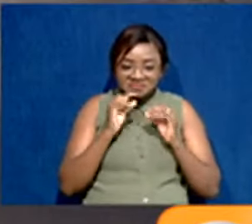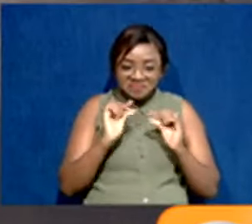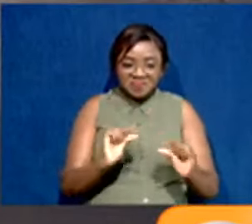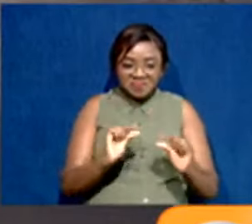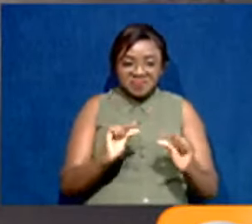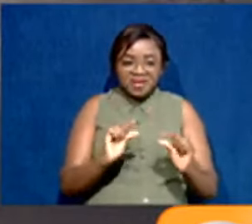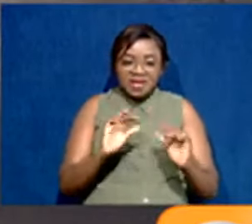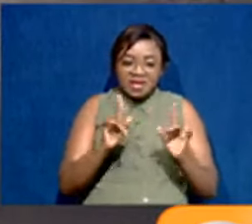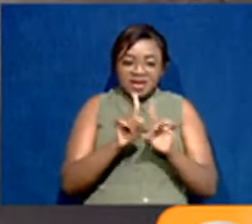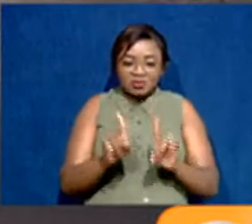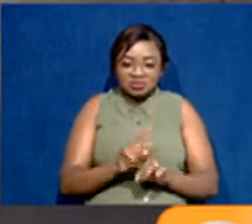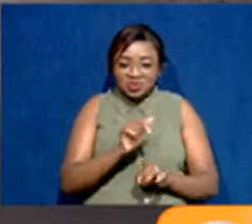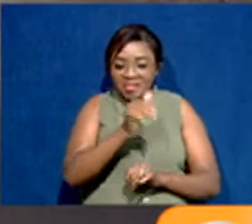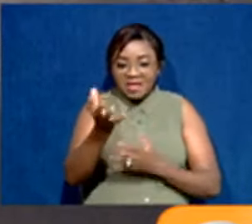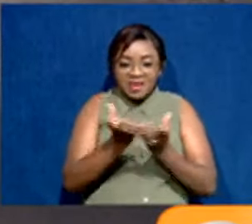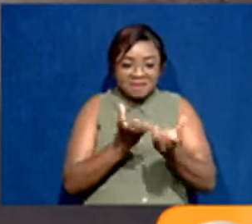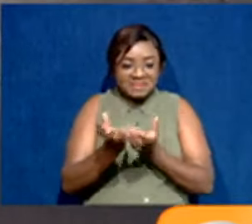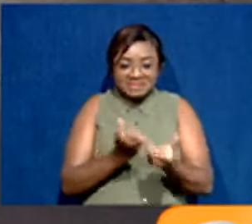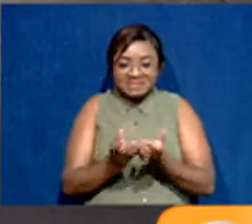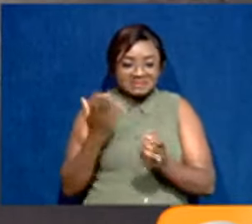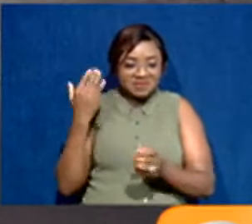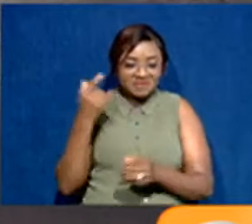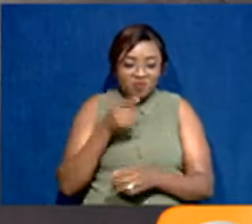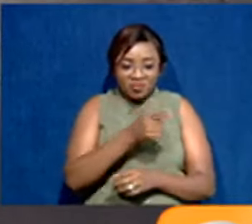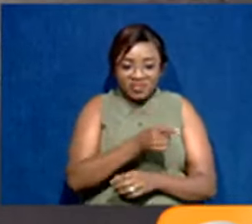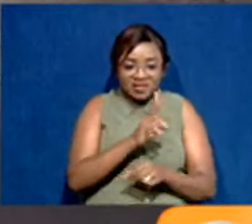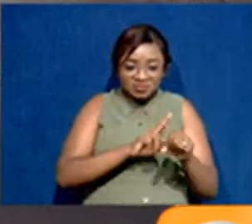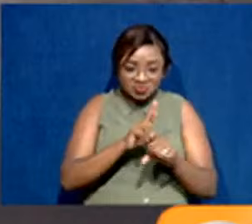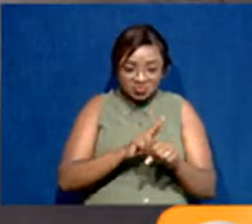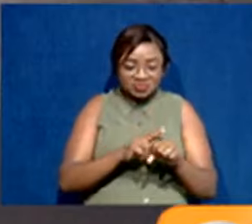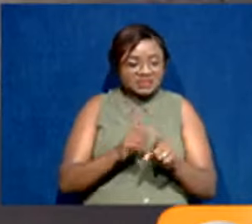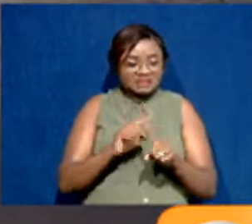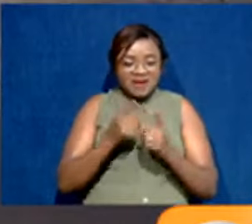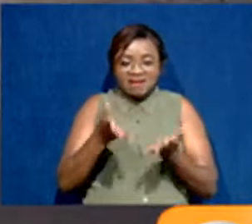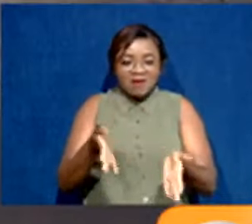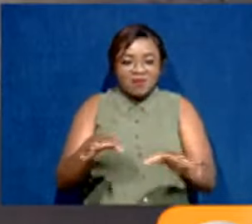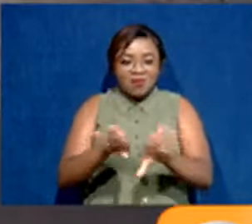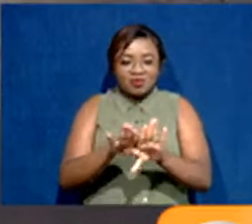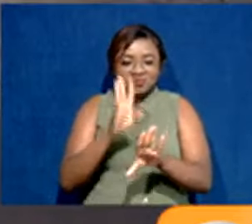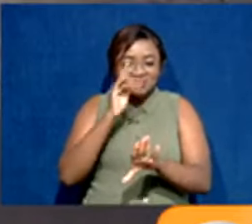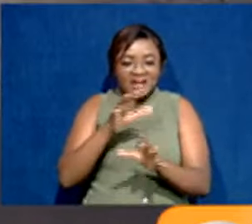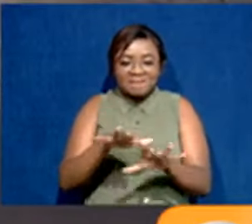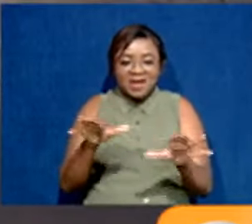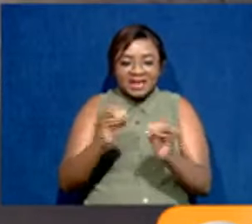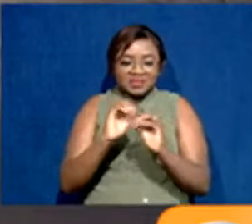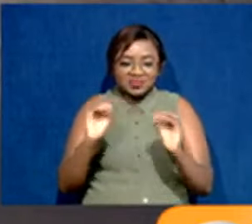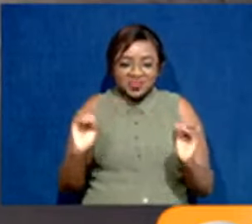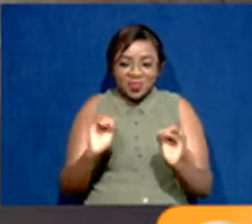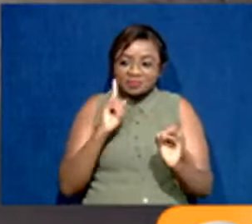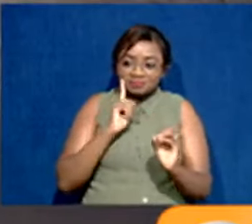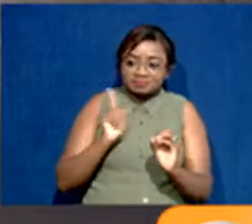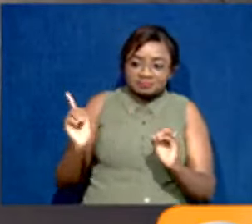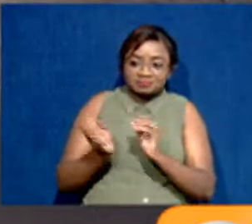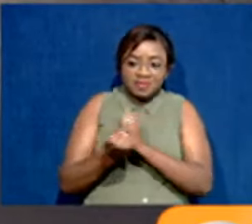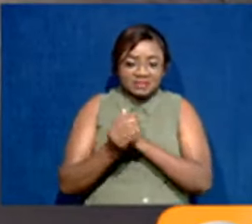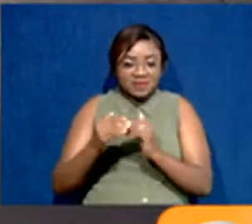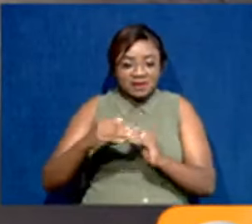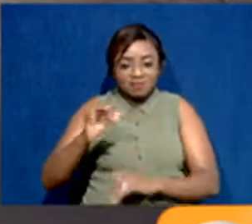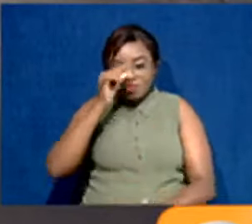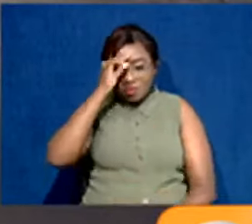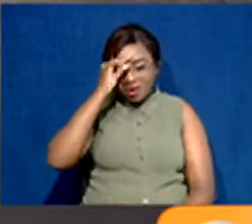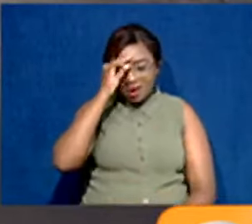businesses are that depended on the trade have shut down. Well, Martin Munene tells us more, even as government moves in